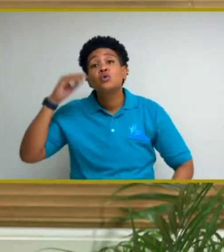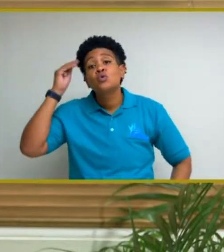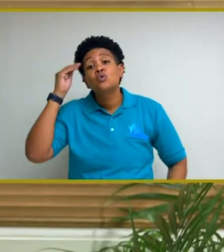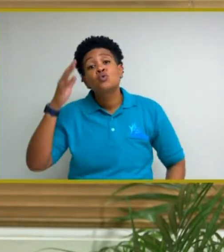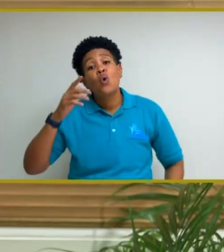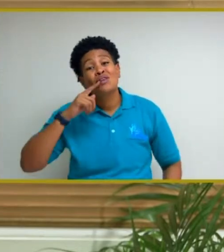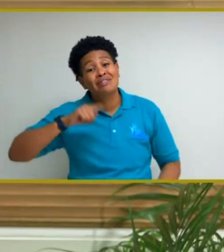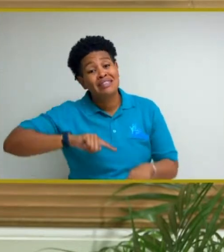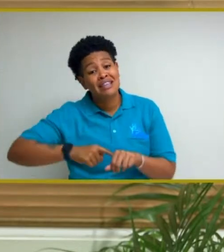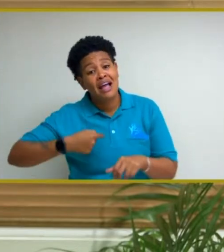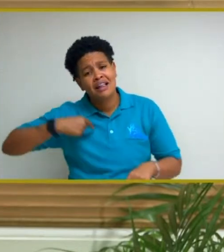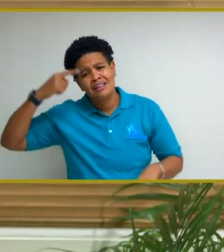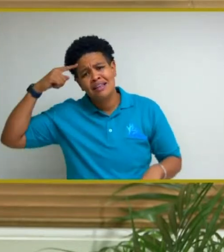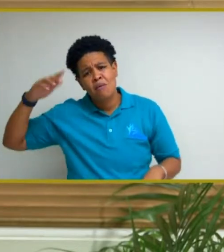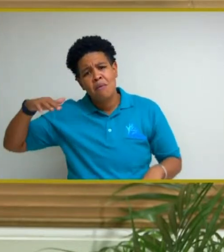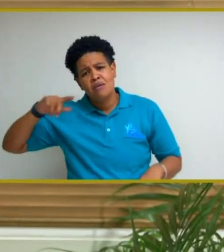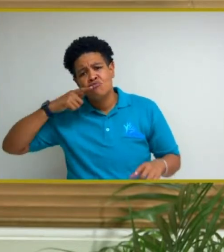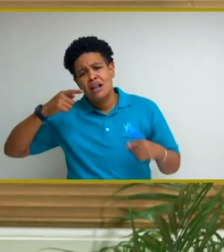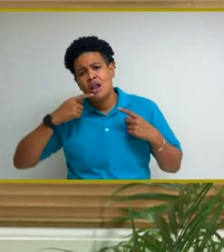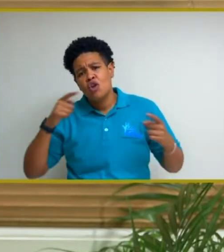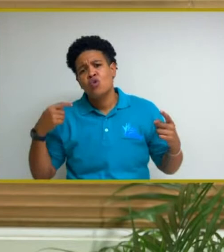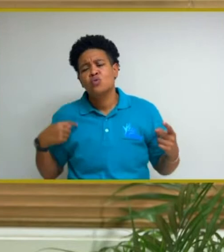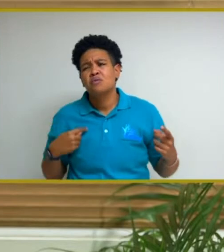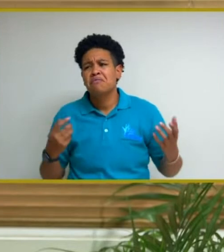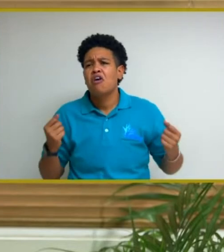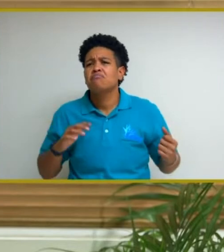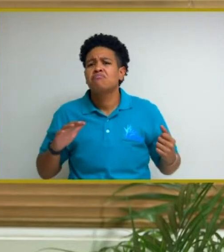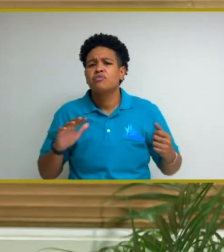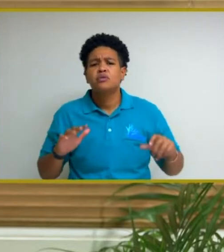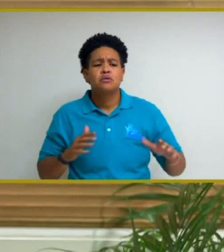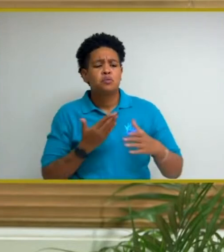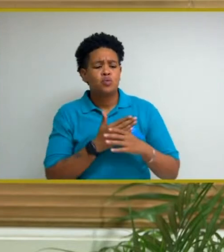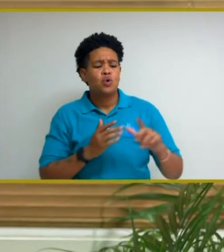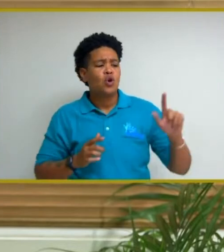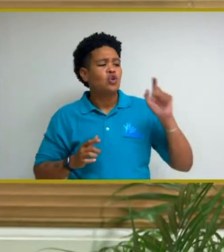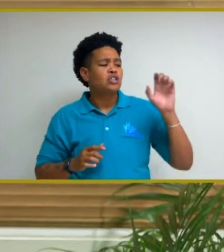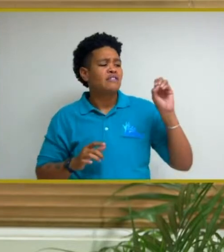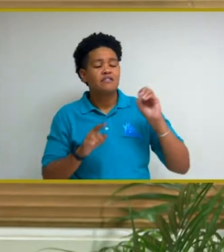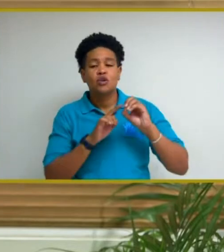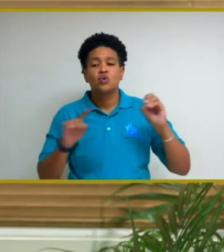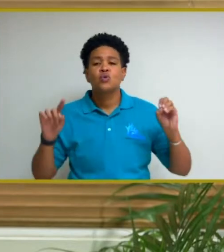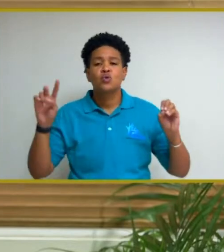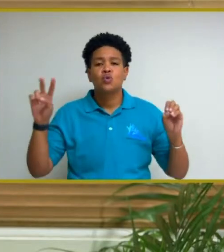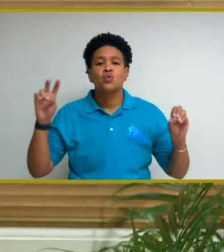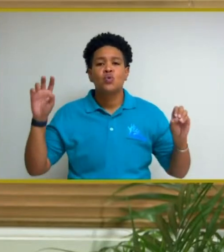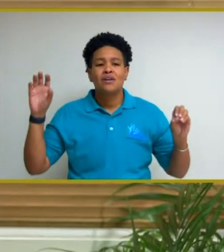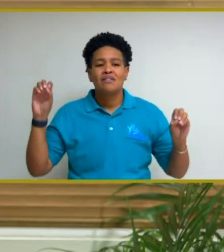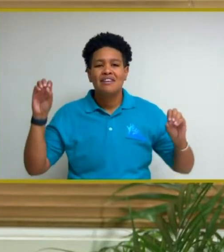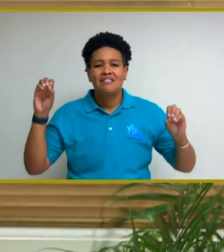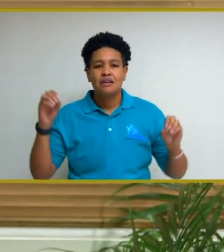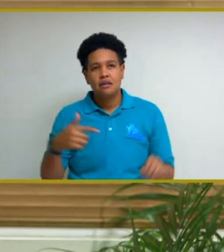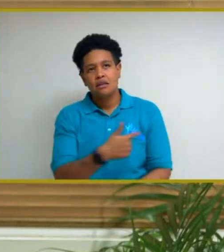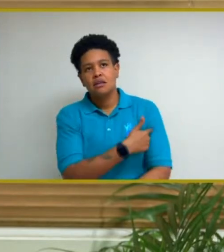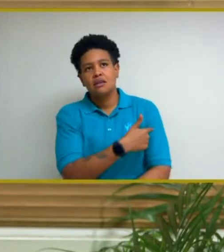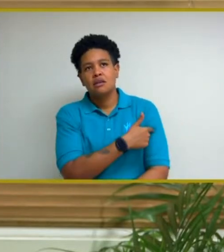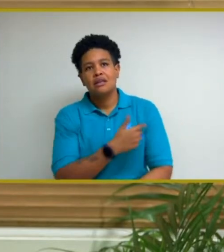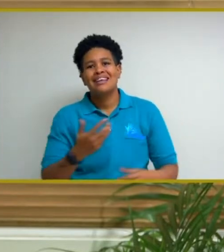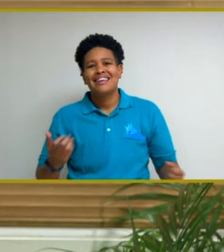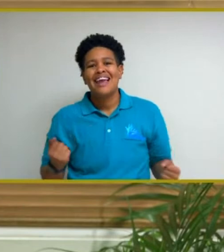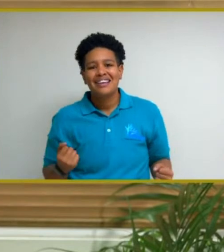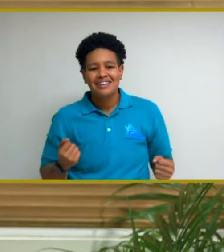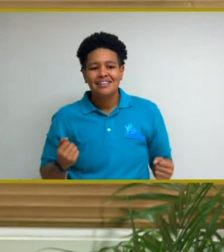and I did go to Parliament and announce that we would have gotten between 150 to 250 doses of vaccines